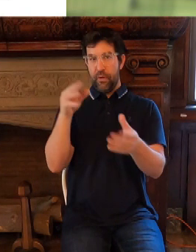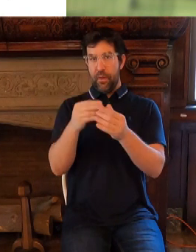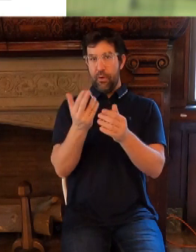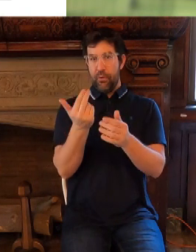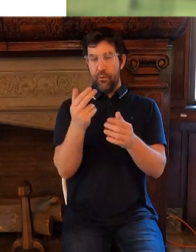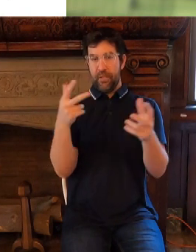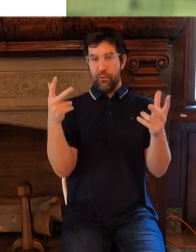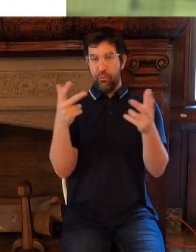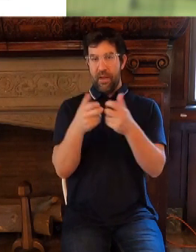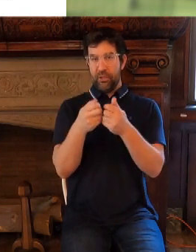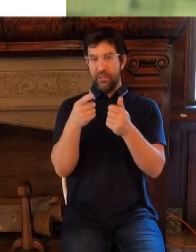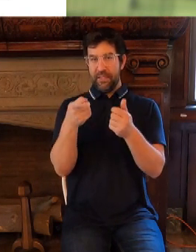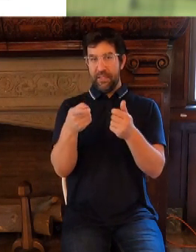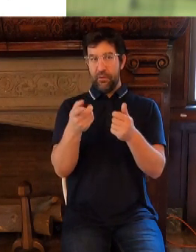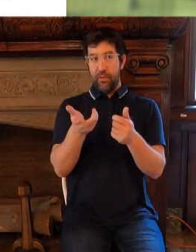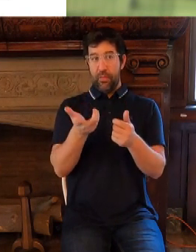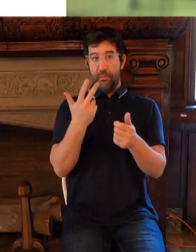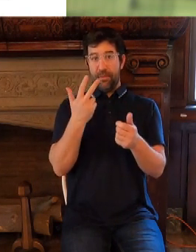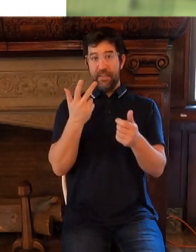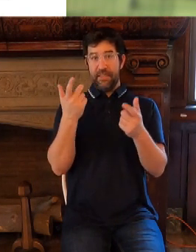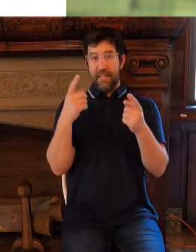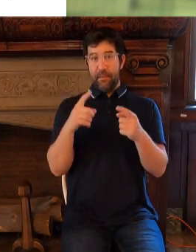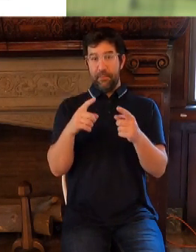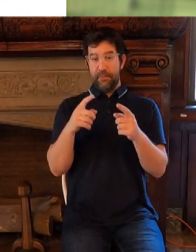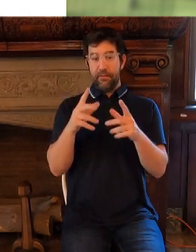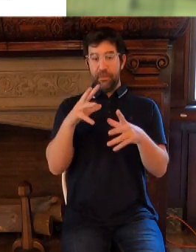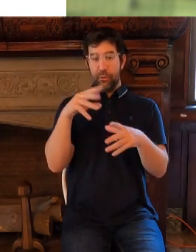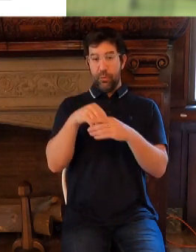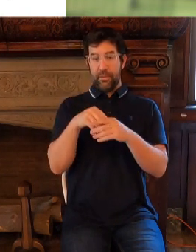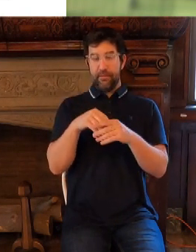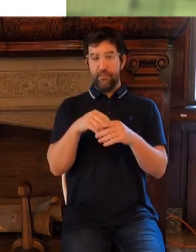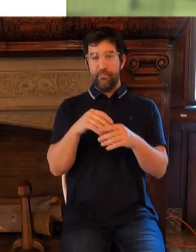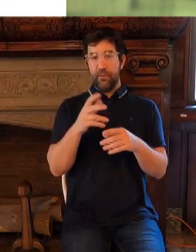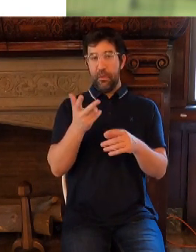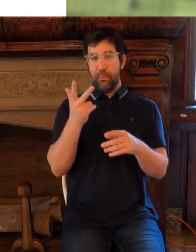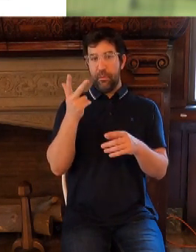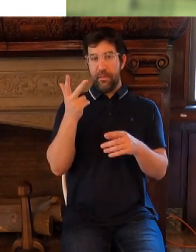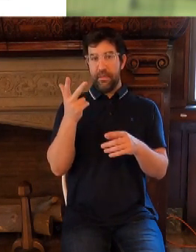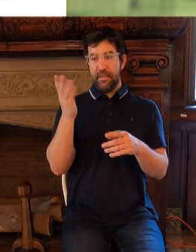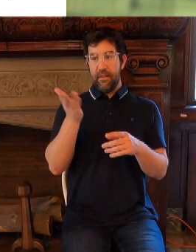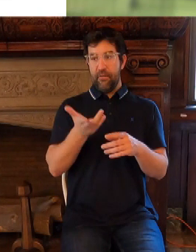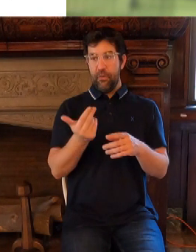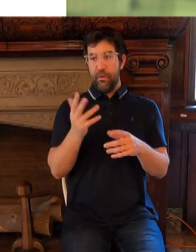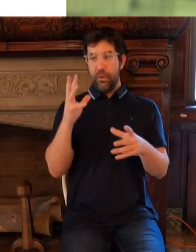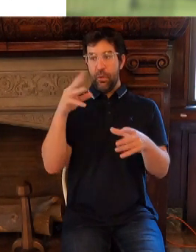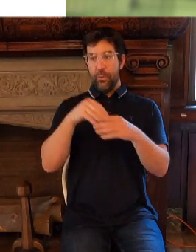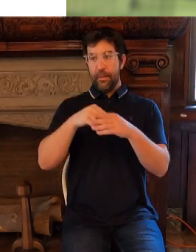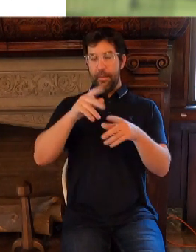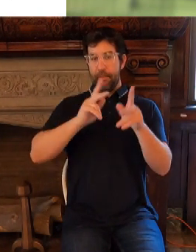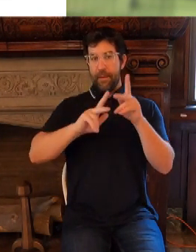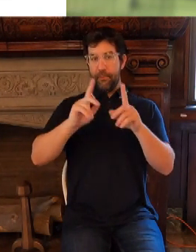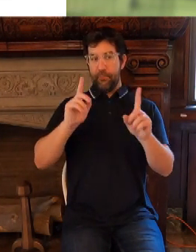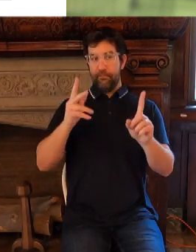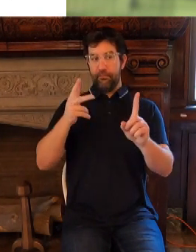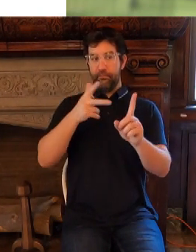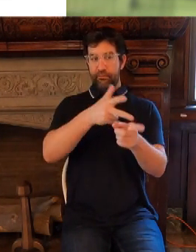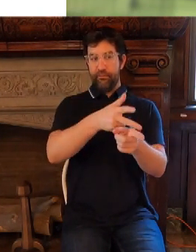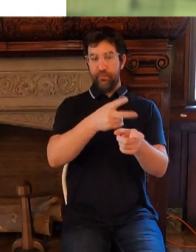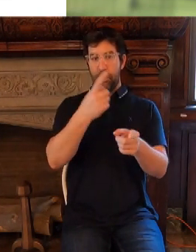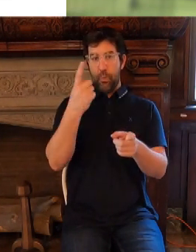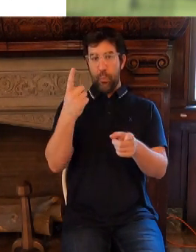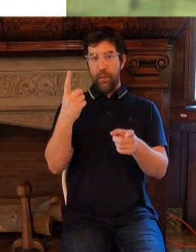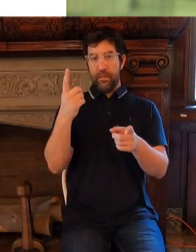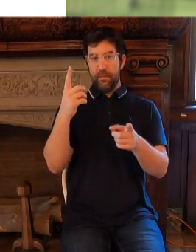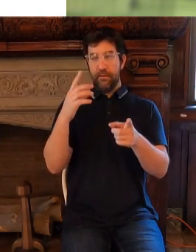13 crashes, 3 of those being three of those crashes included pedestrians, and 1 of those